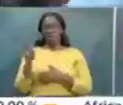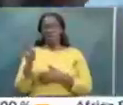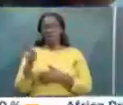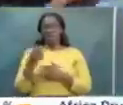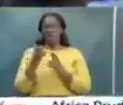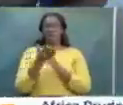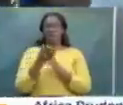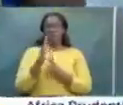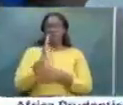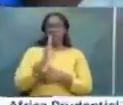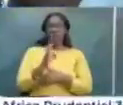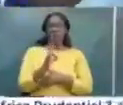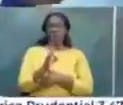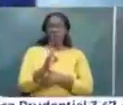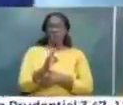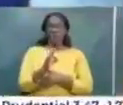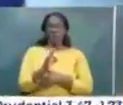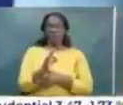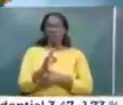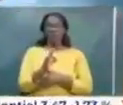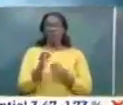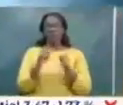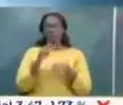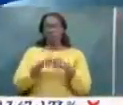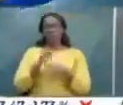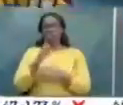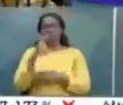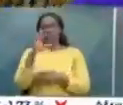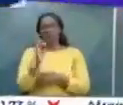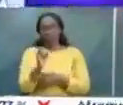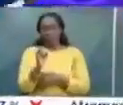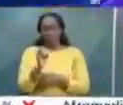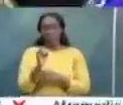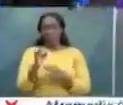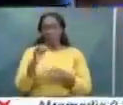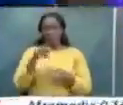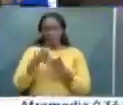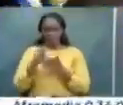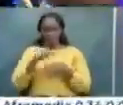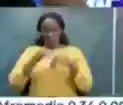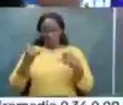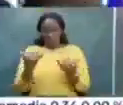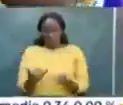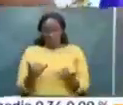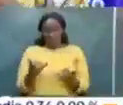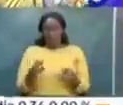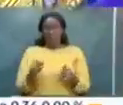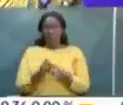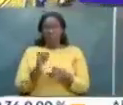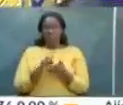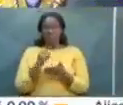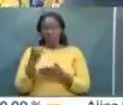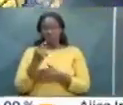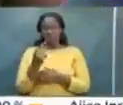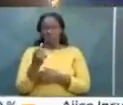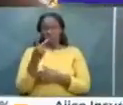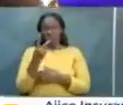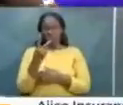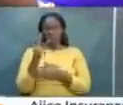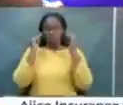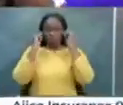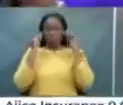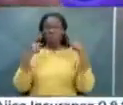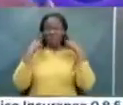from 300 Kenyan shillings. Now you can get it for 250 Kenyan shillings if you get it from us. That's just for a pair of earrings. But if you want to